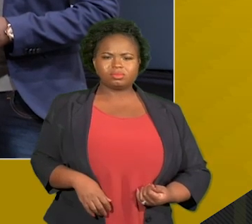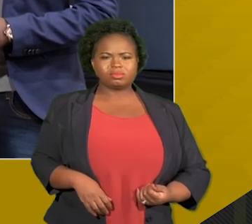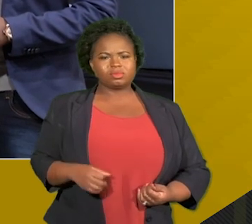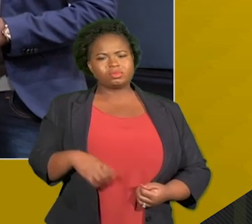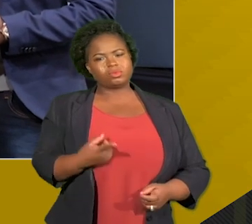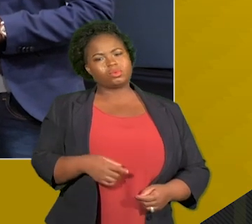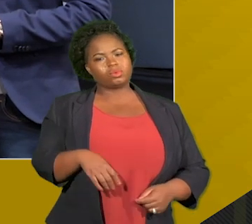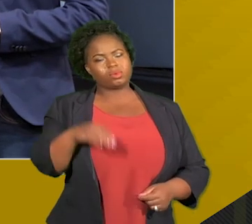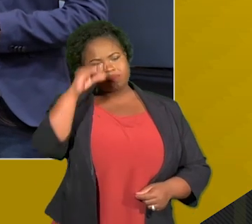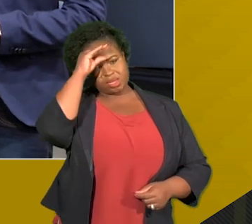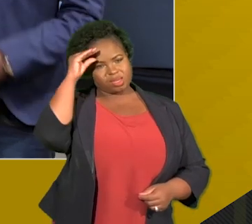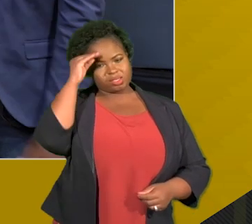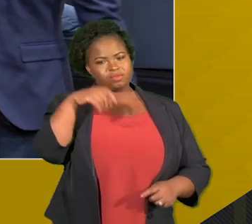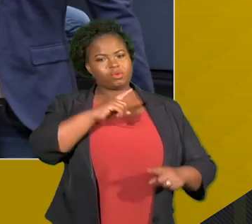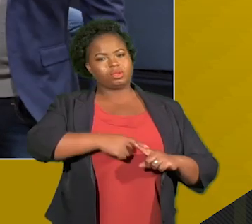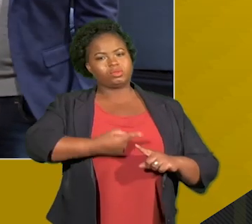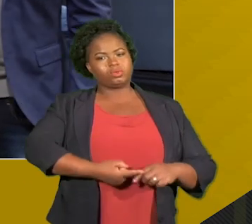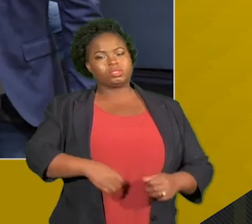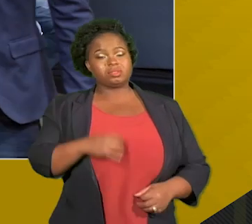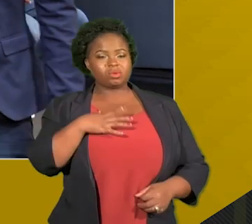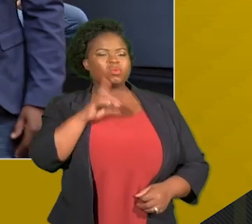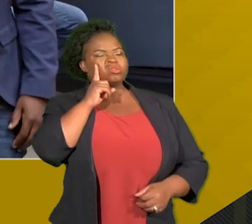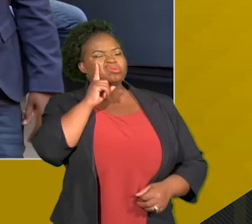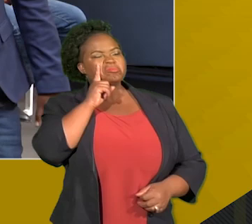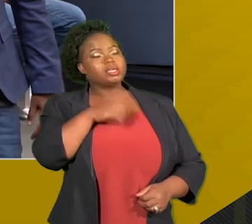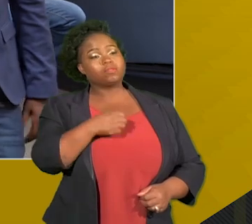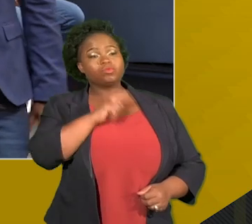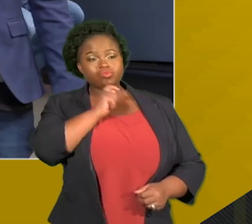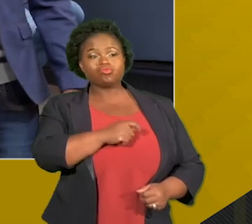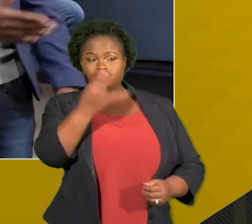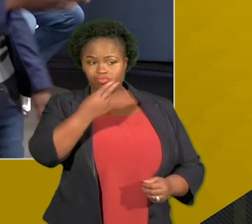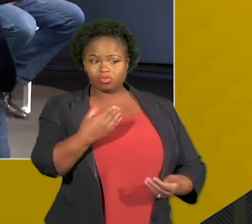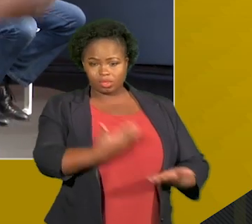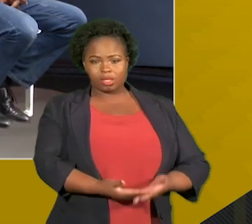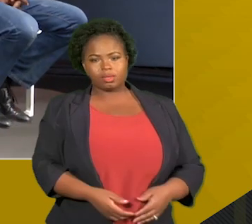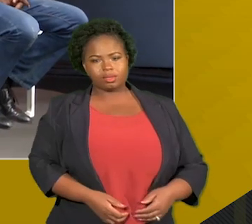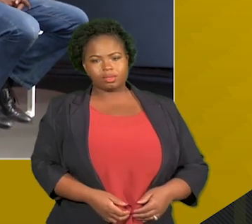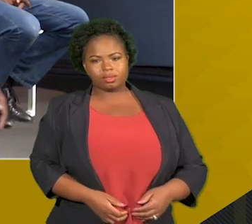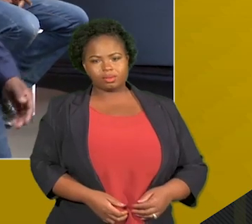mo santeni. Oh, I see. So I'm going to have a good to consider to have a good to have a good to have a